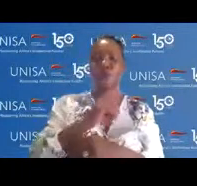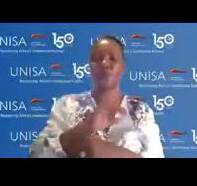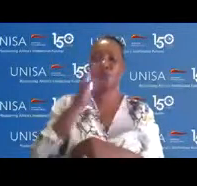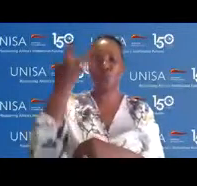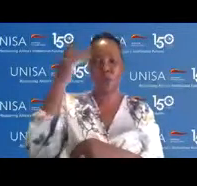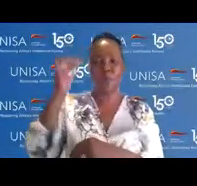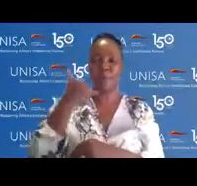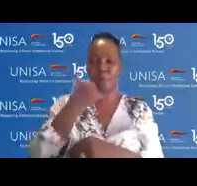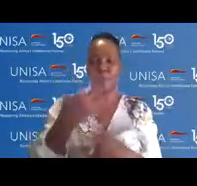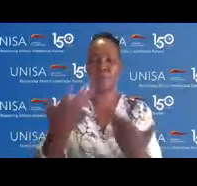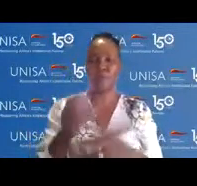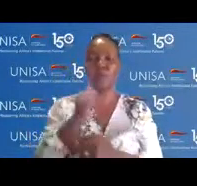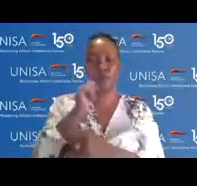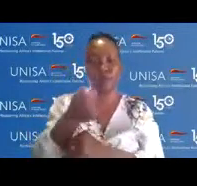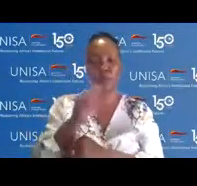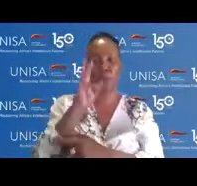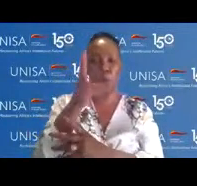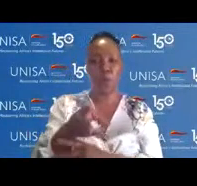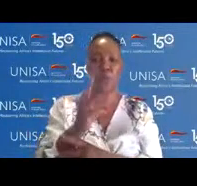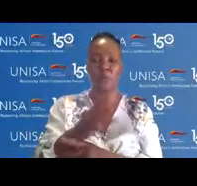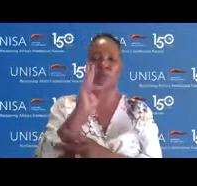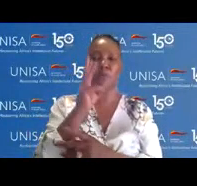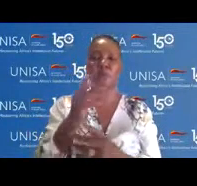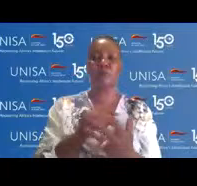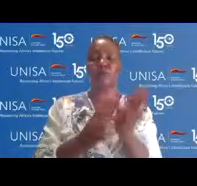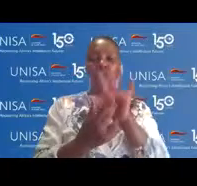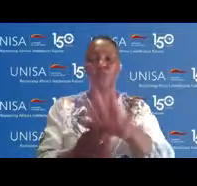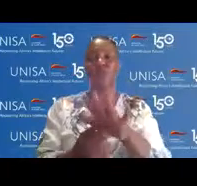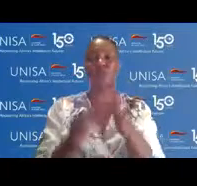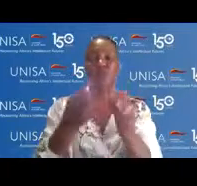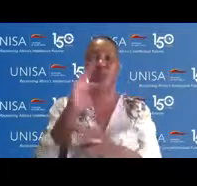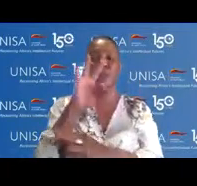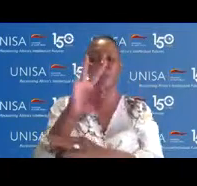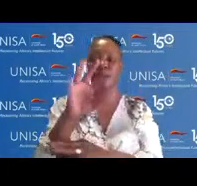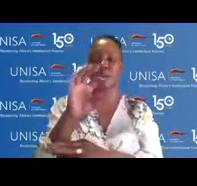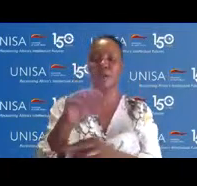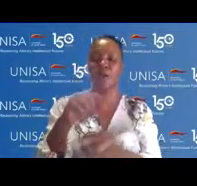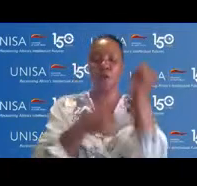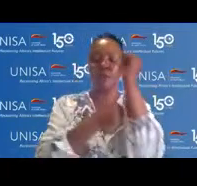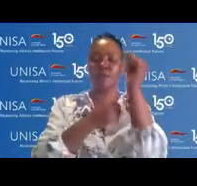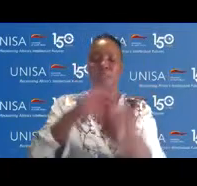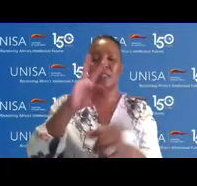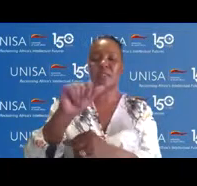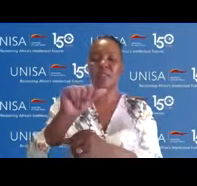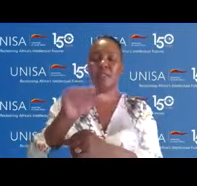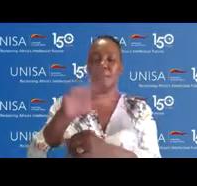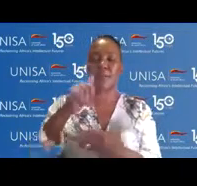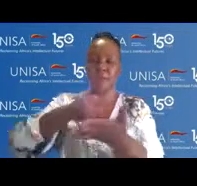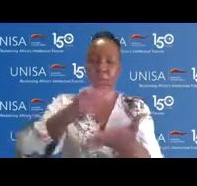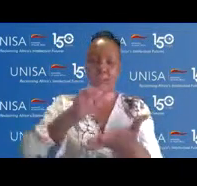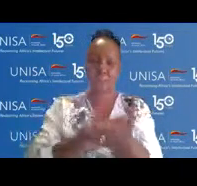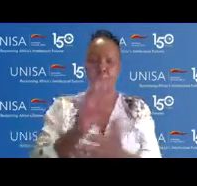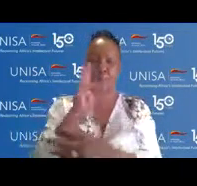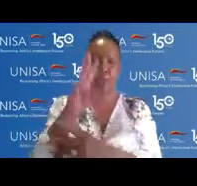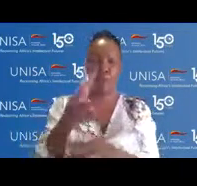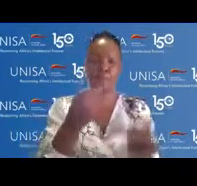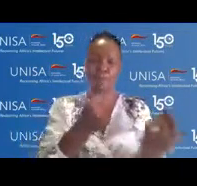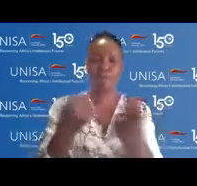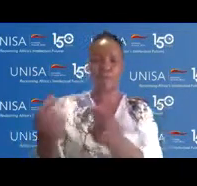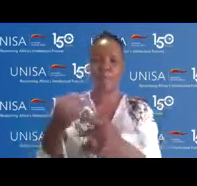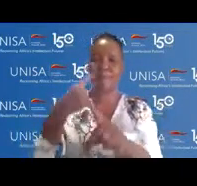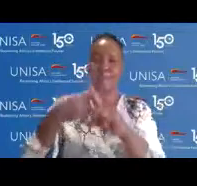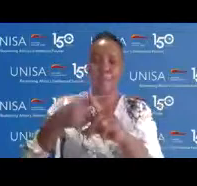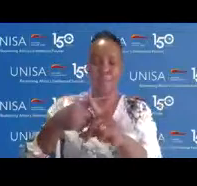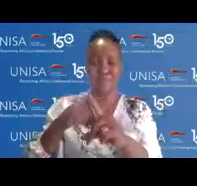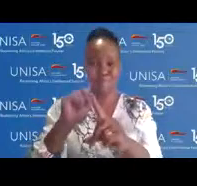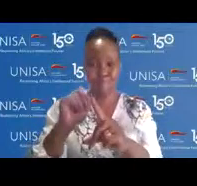Tomorrow, of course, we are going to be showing you the Office 365 app, and we're going to delve into that. Plus, tomorrow